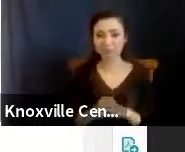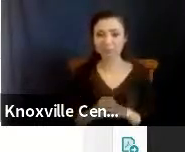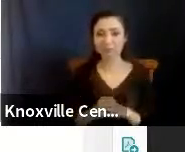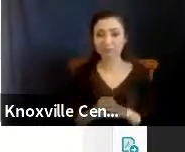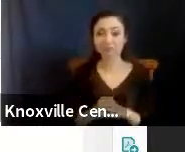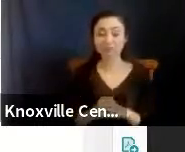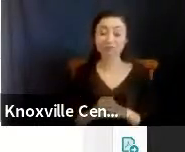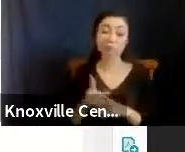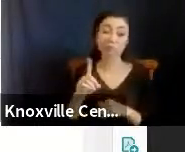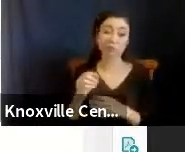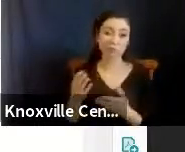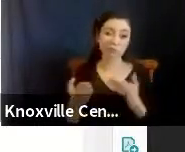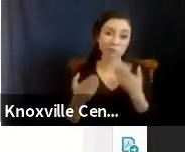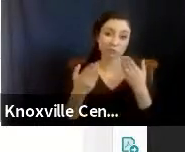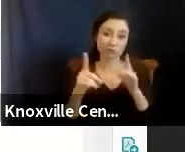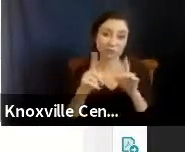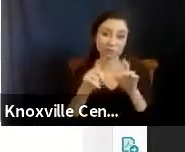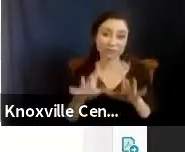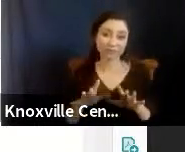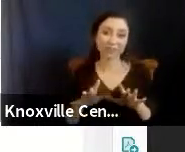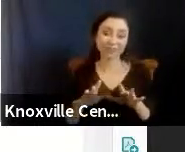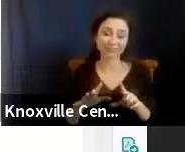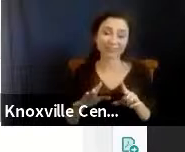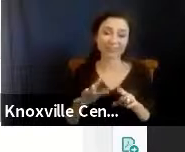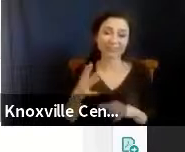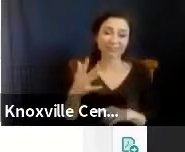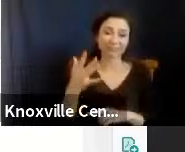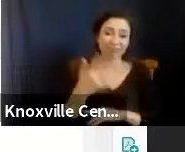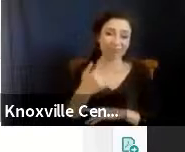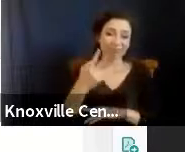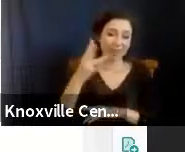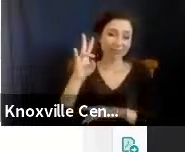And we do recommend testing 5 to 7 days after